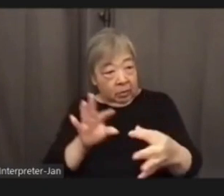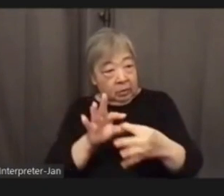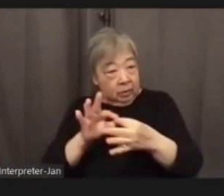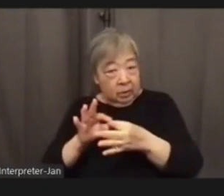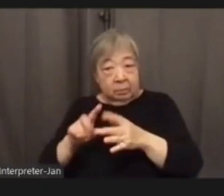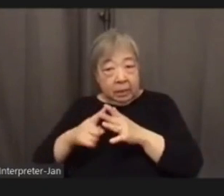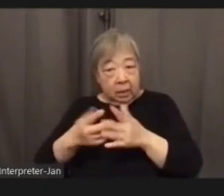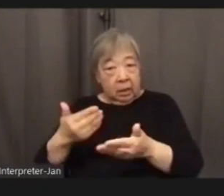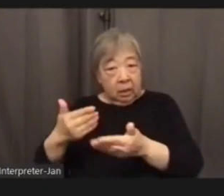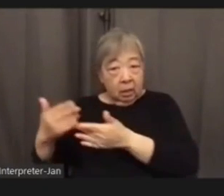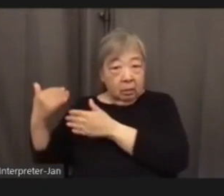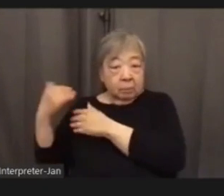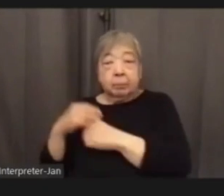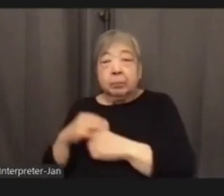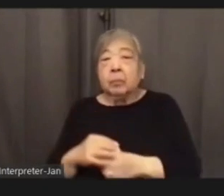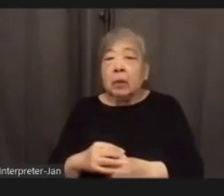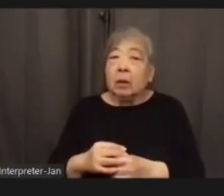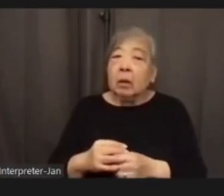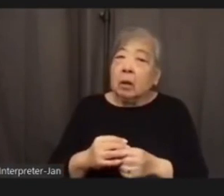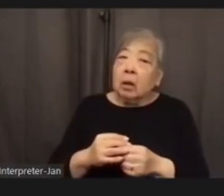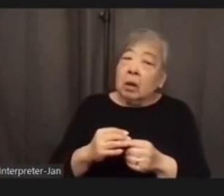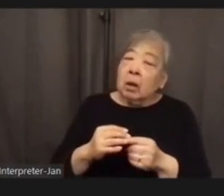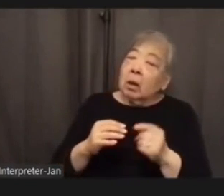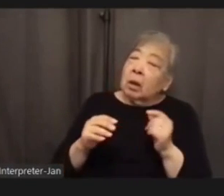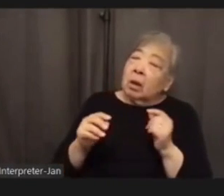question earlier about